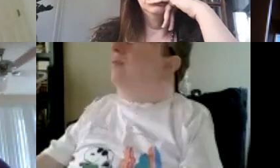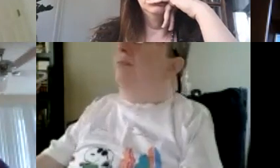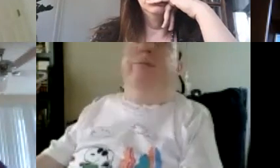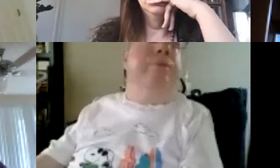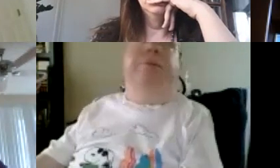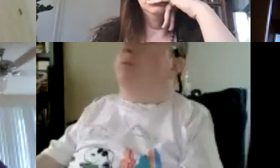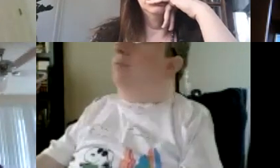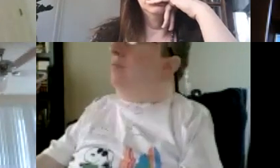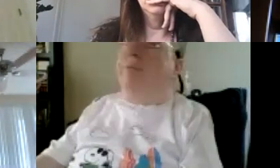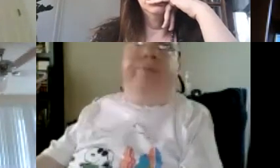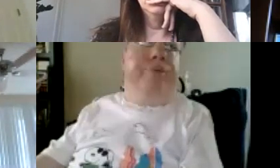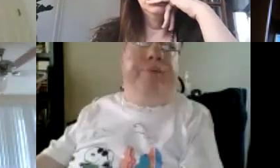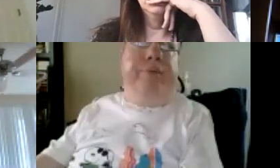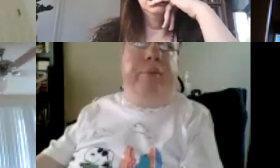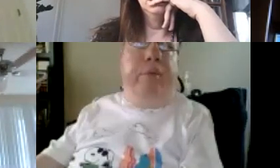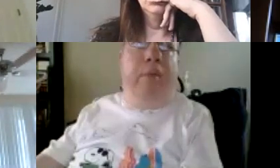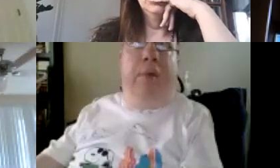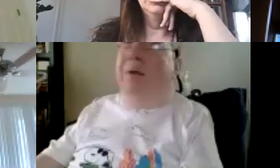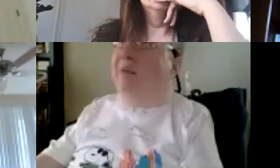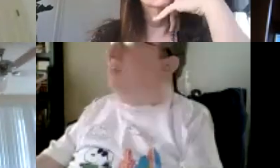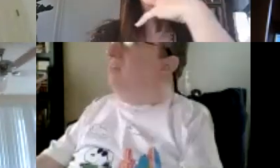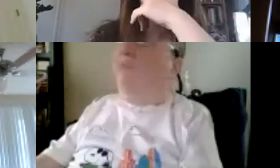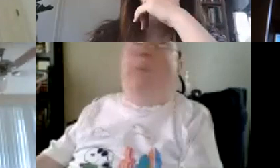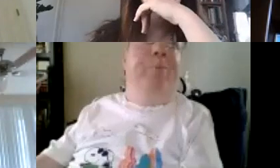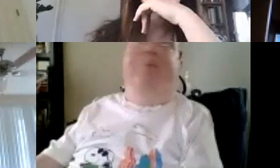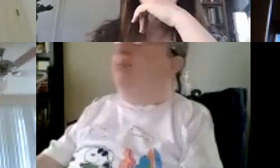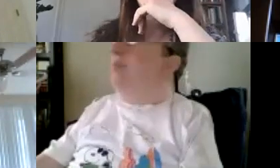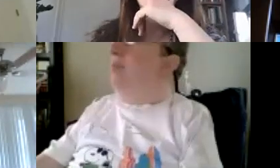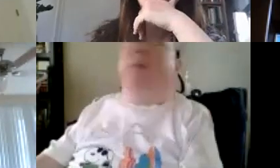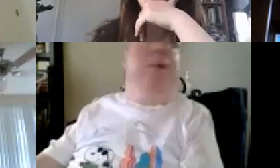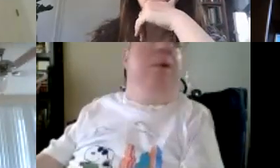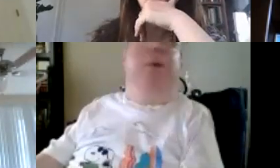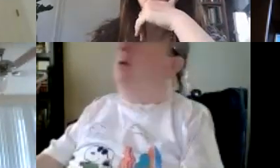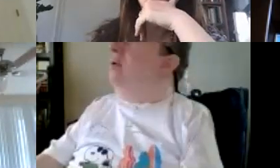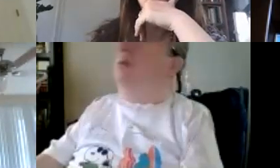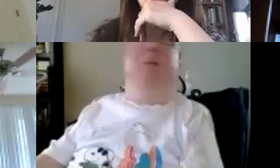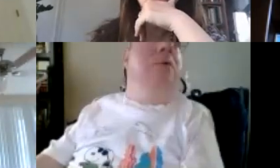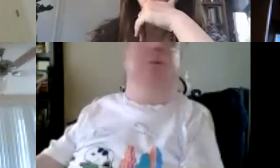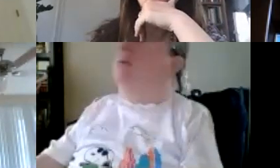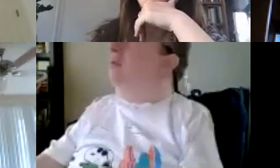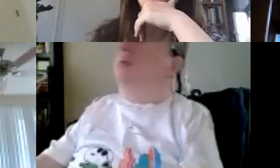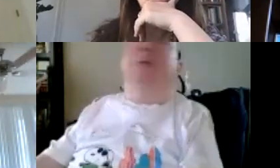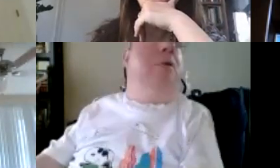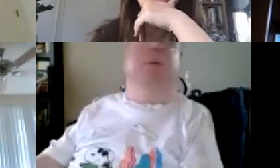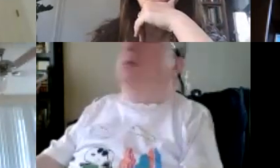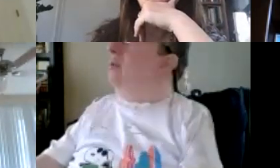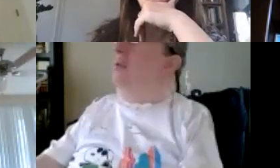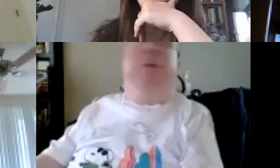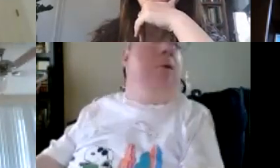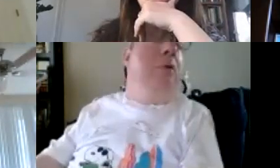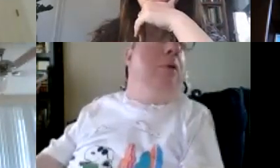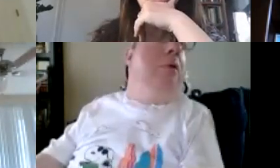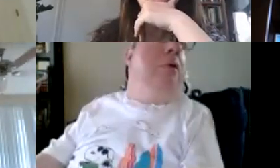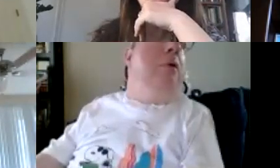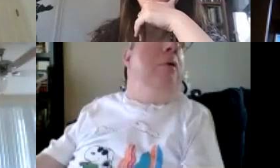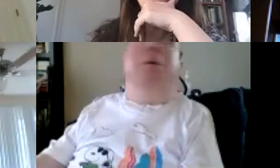look into this. But again, we go back to the allocation is kind of the way we have to